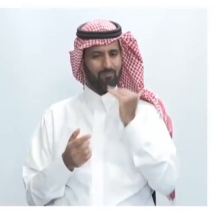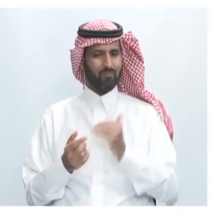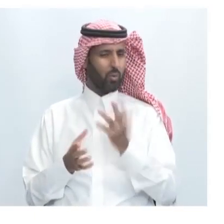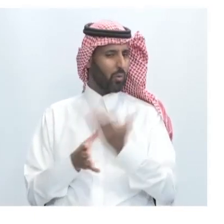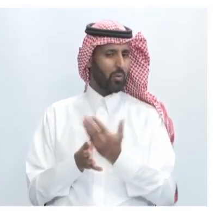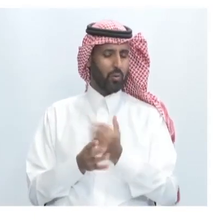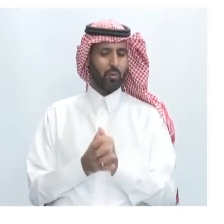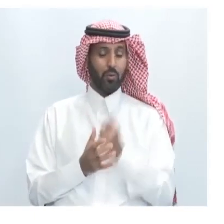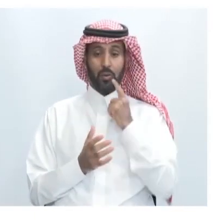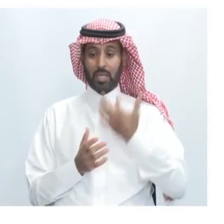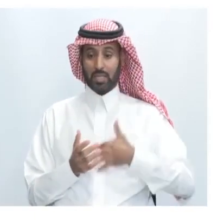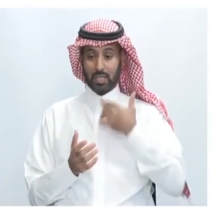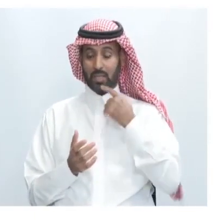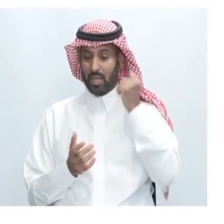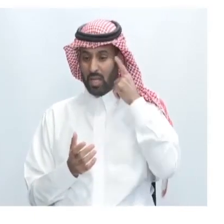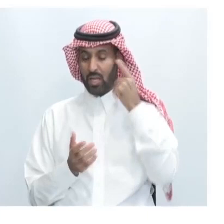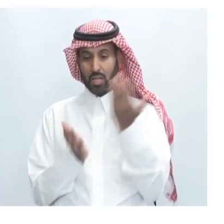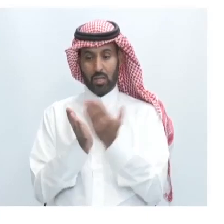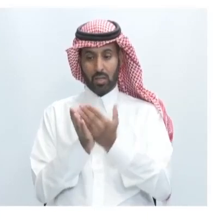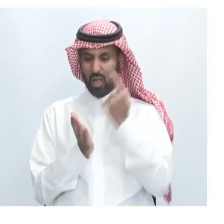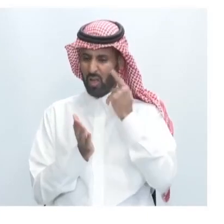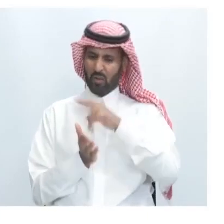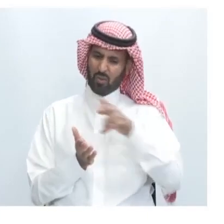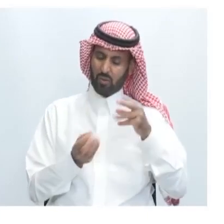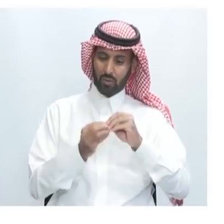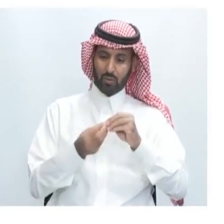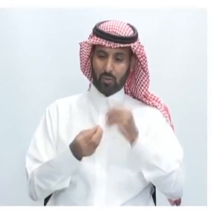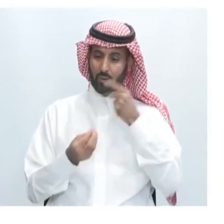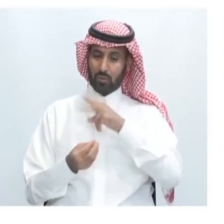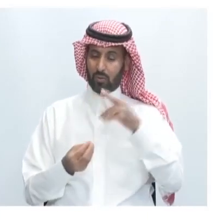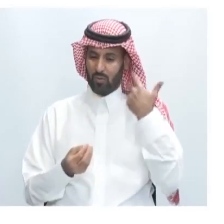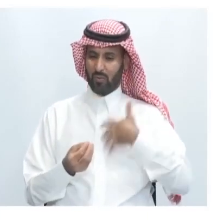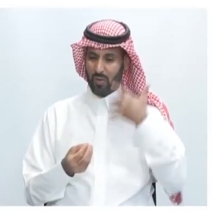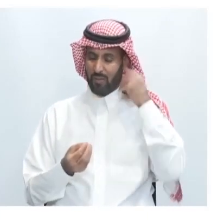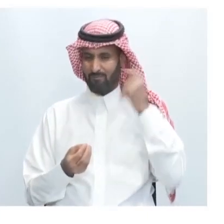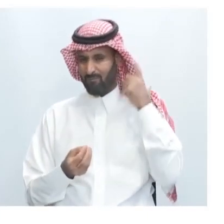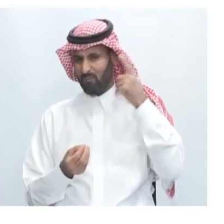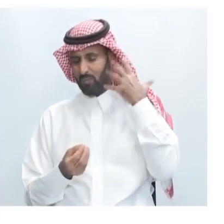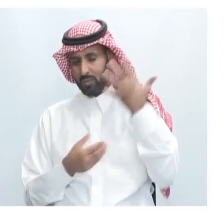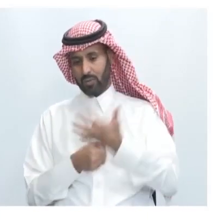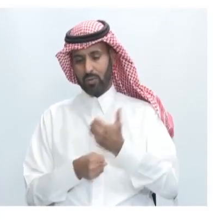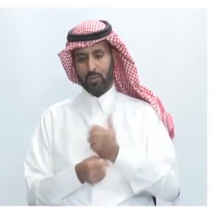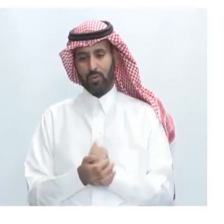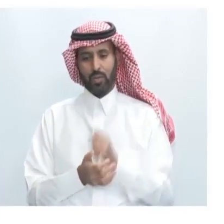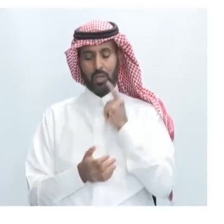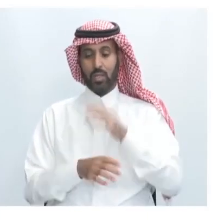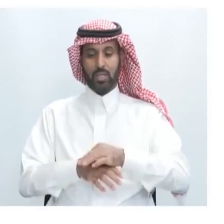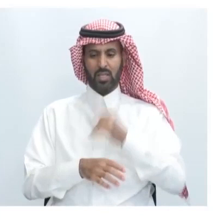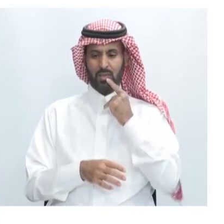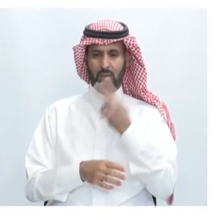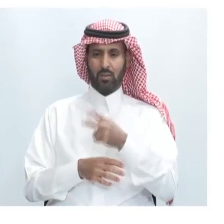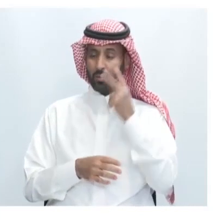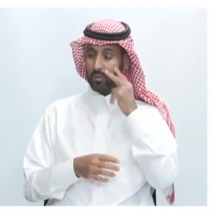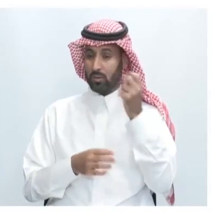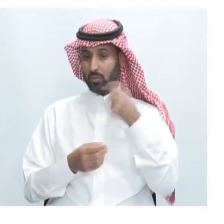this? Psychological studies have found that different colors can have different effects on mood and behavior. People have a tendency